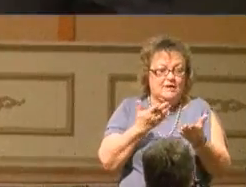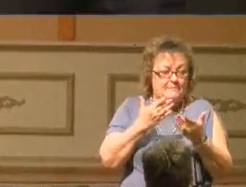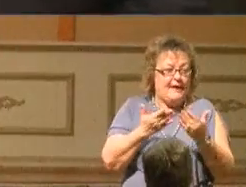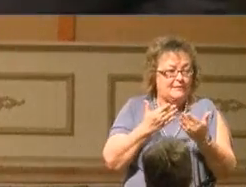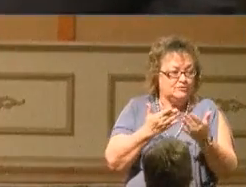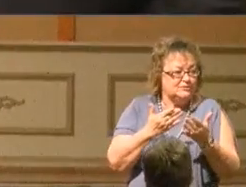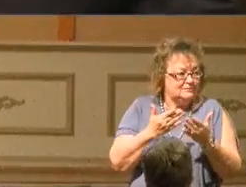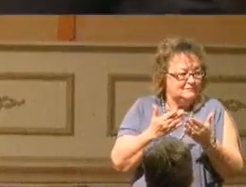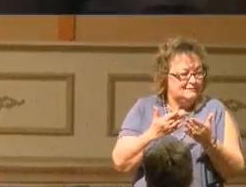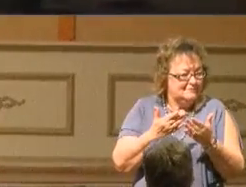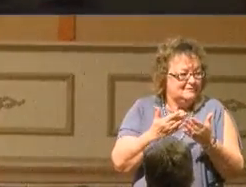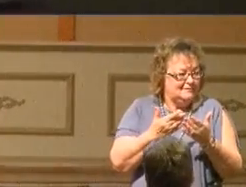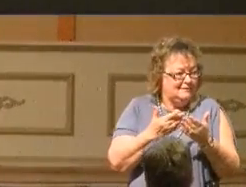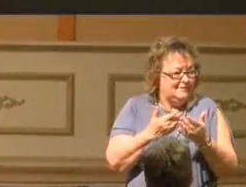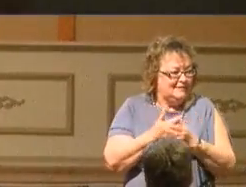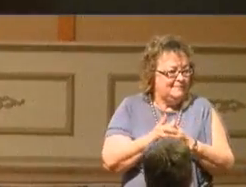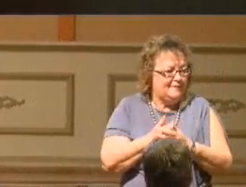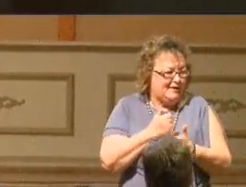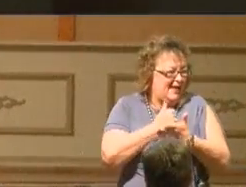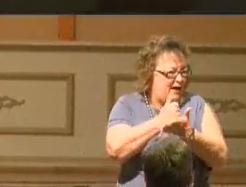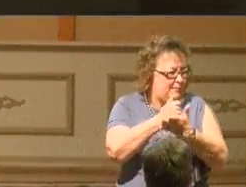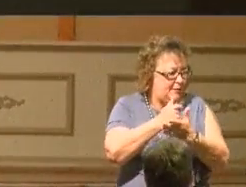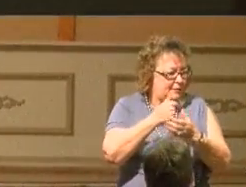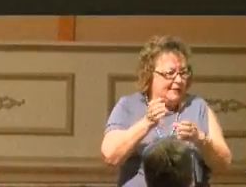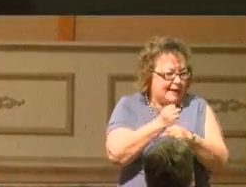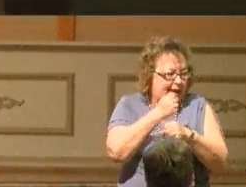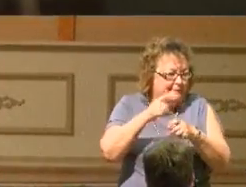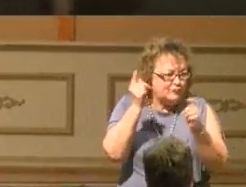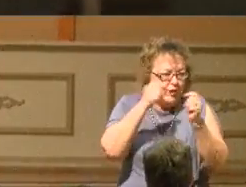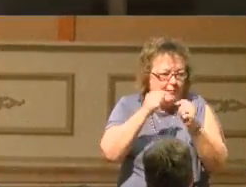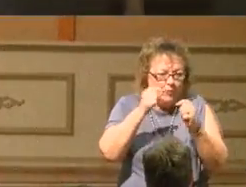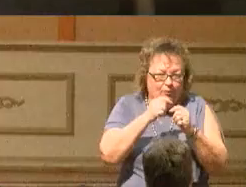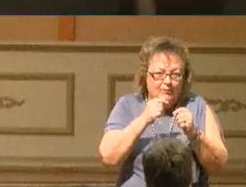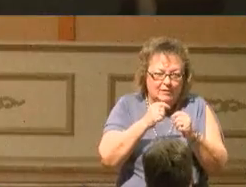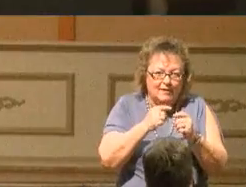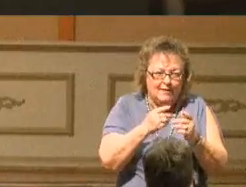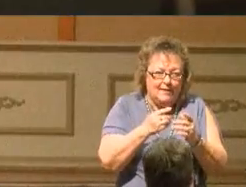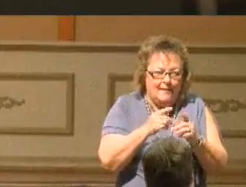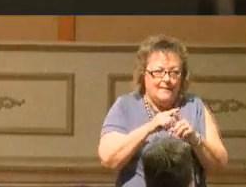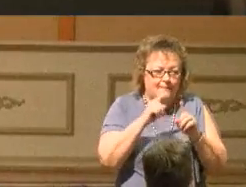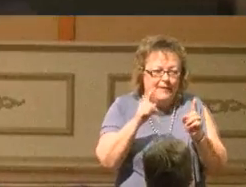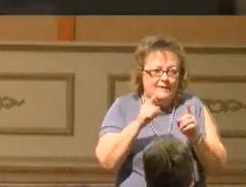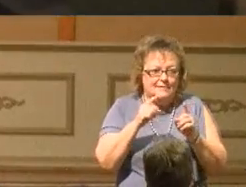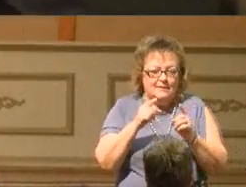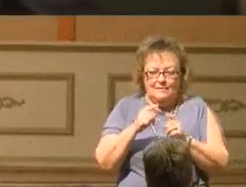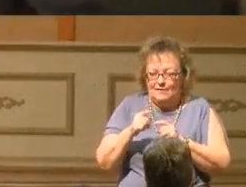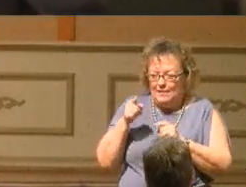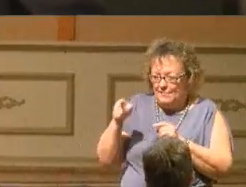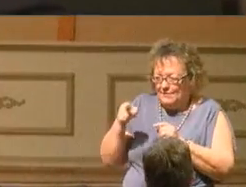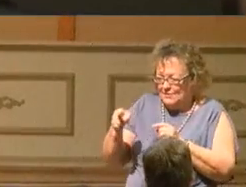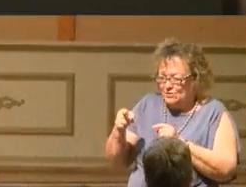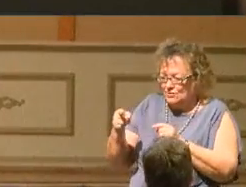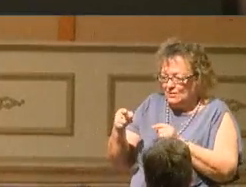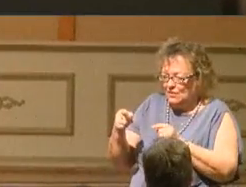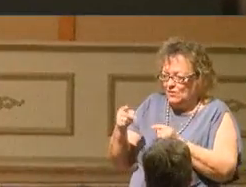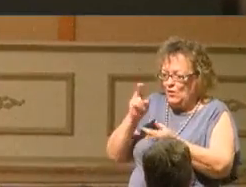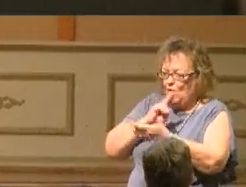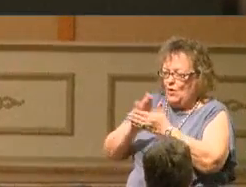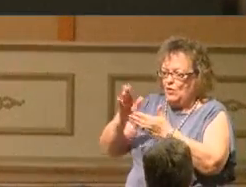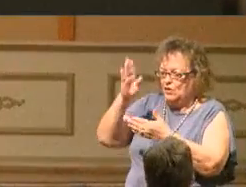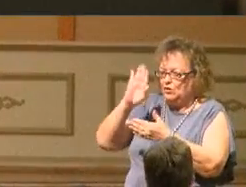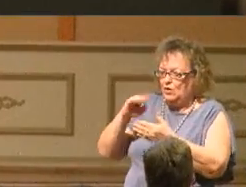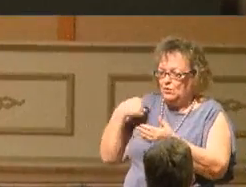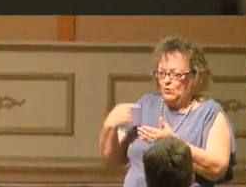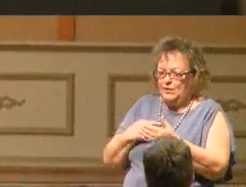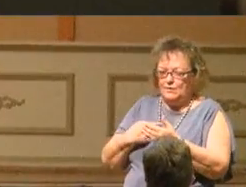jam. But as far as before the thrice holy Almighty God, we stand on